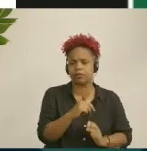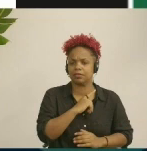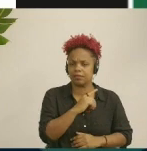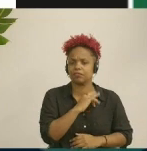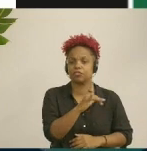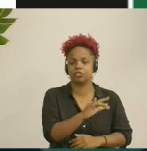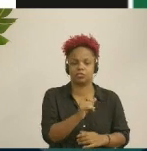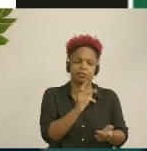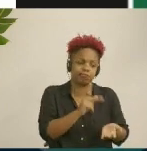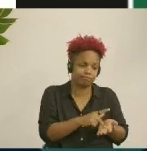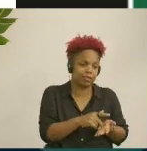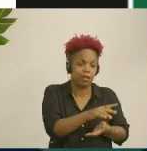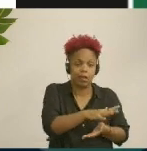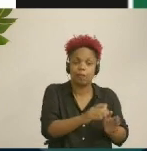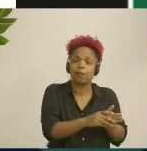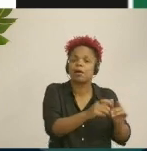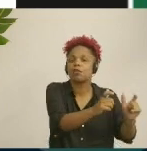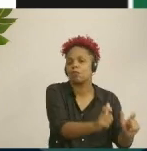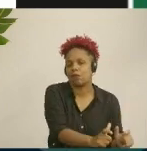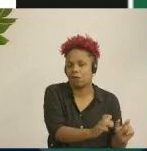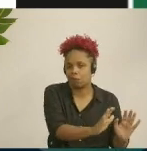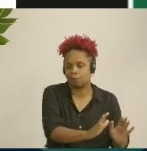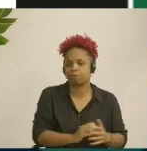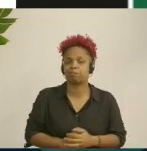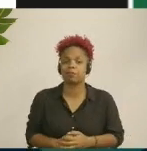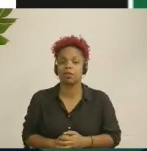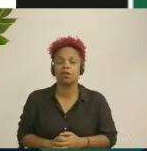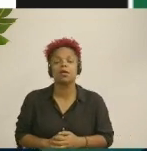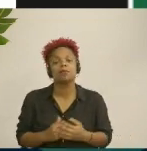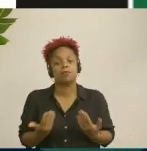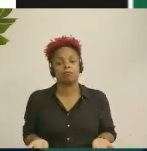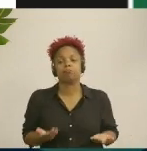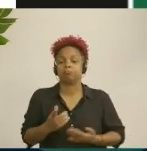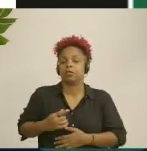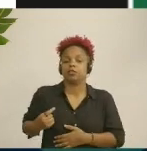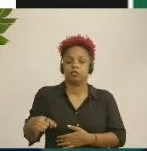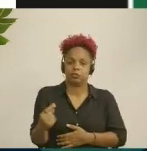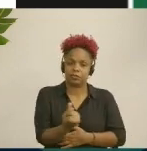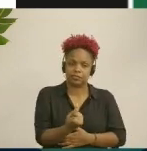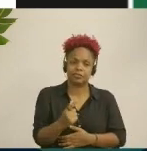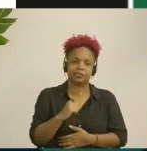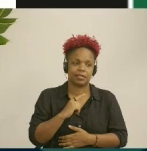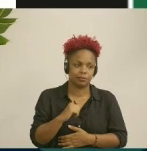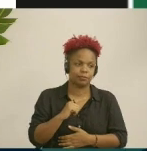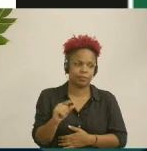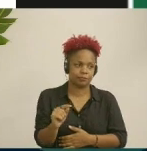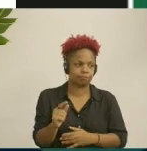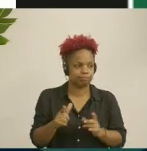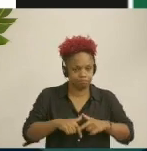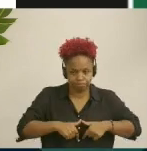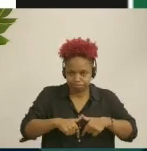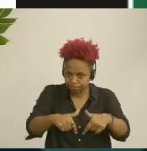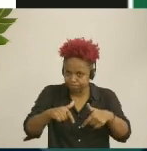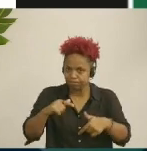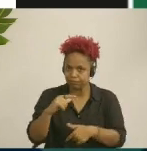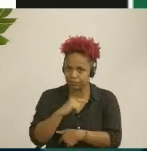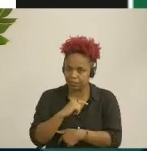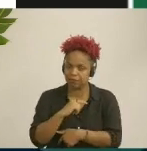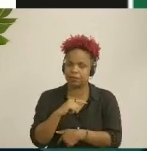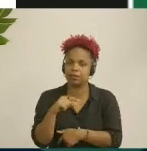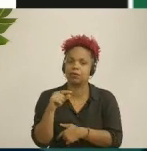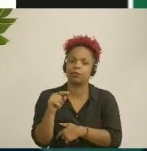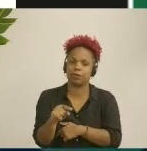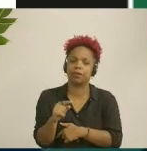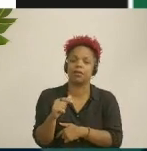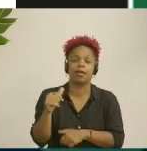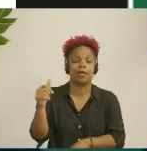evidence support system assessments and then systematizing and scaling up what's working, looking across central agencies like